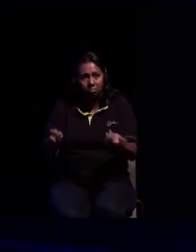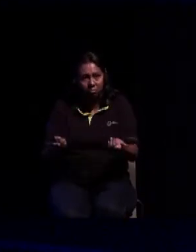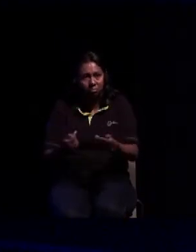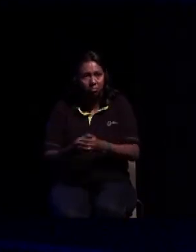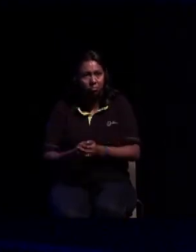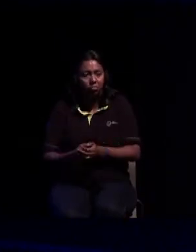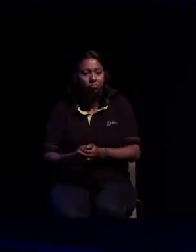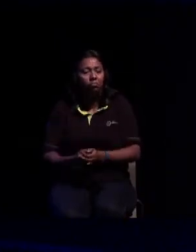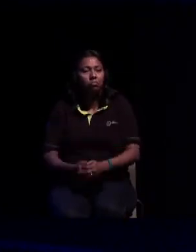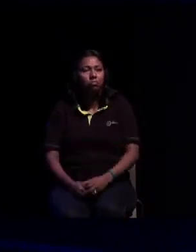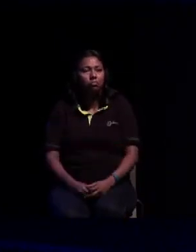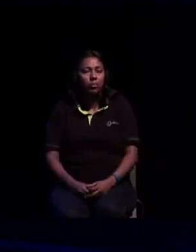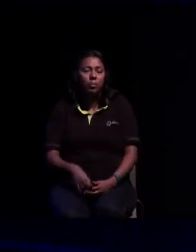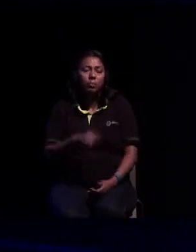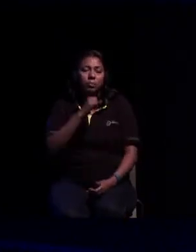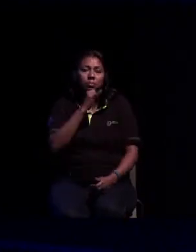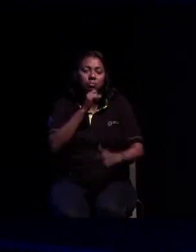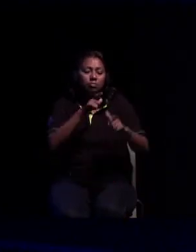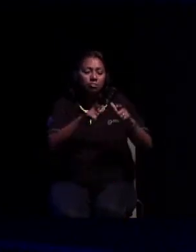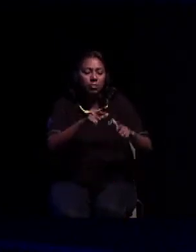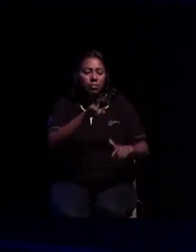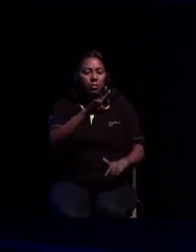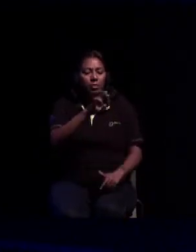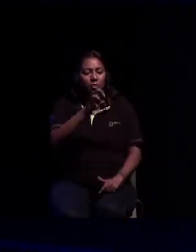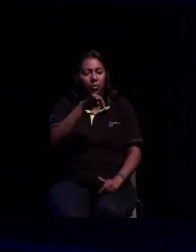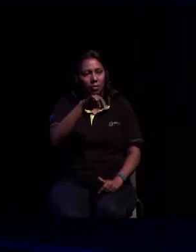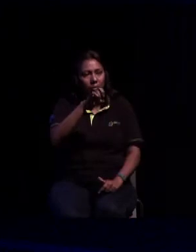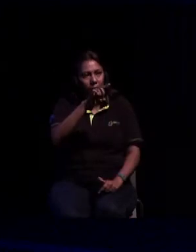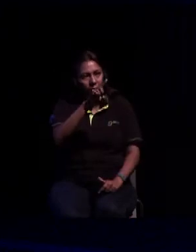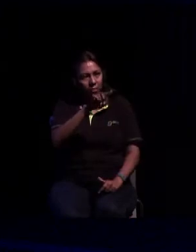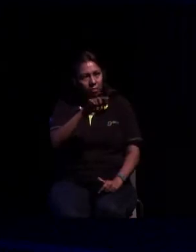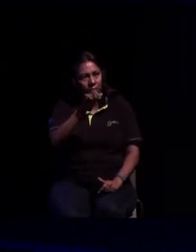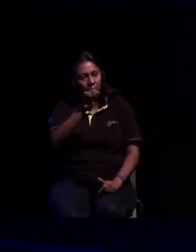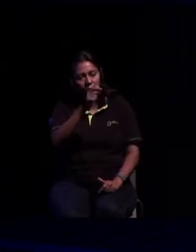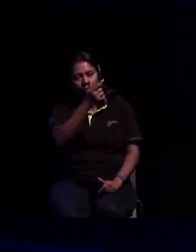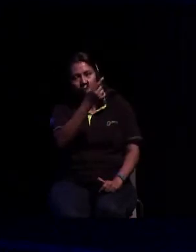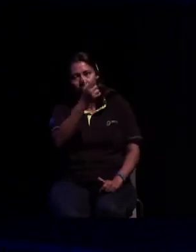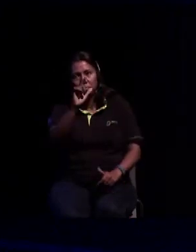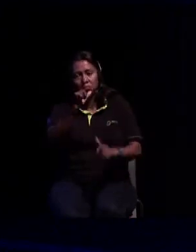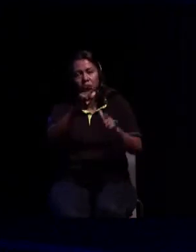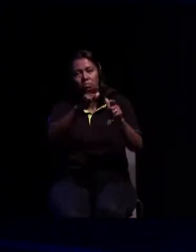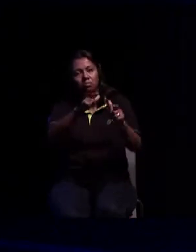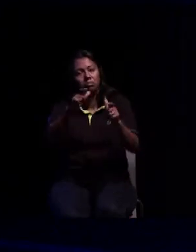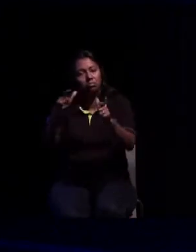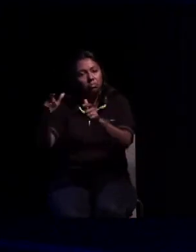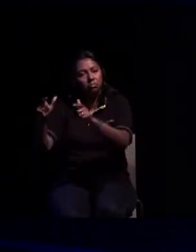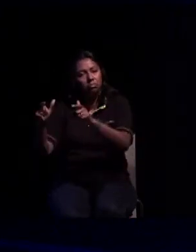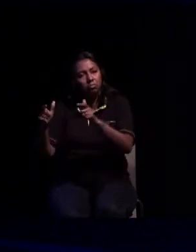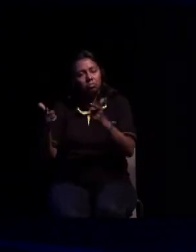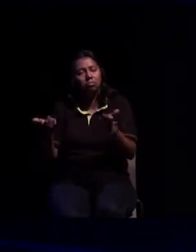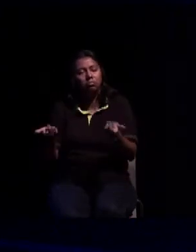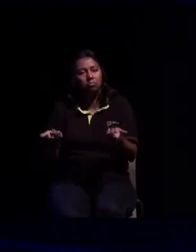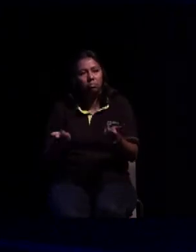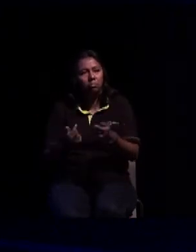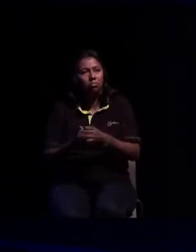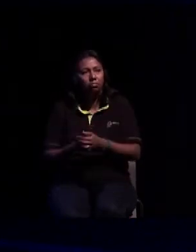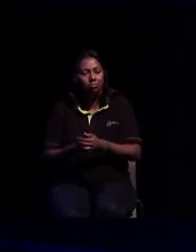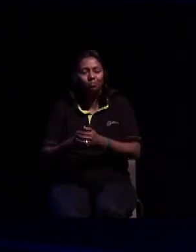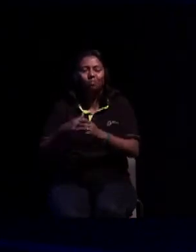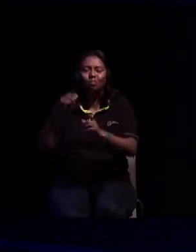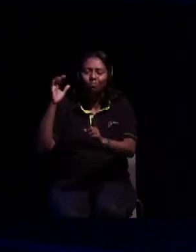islands of Greece, Dubrovnik and other places confronting massive amounts of impacts coming from